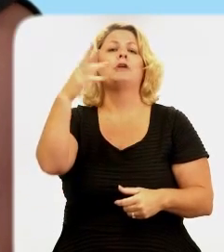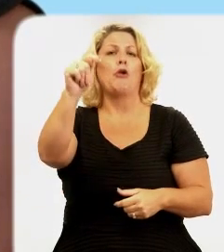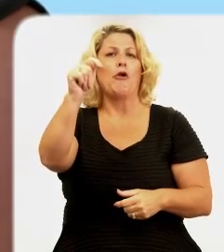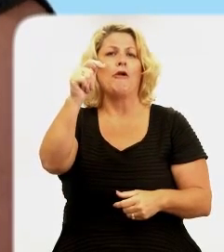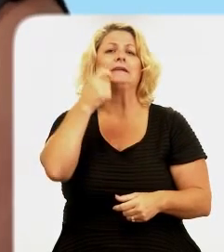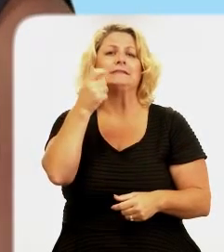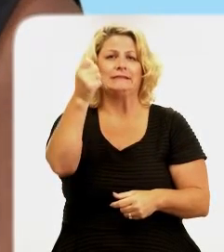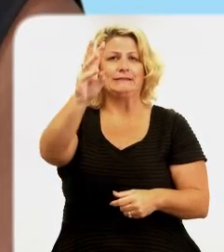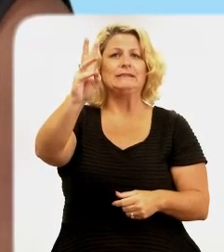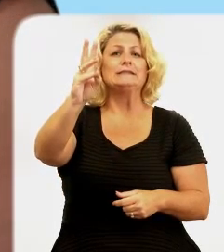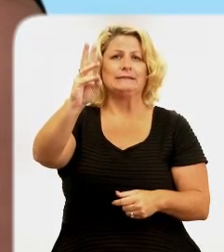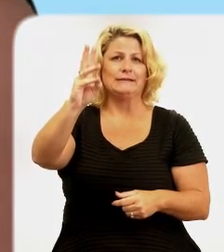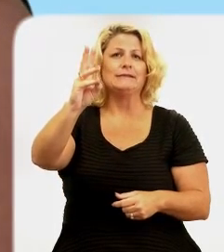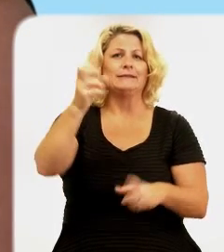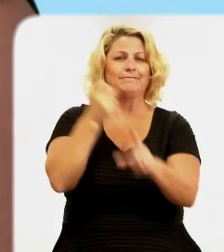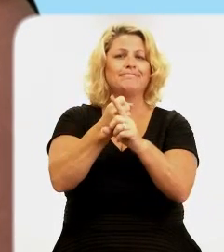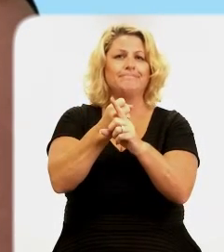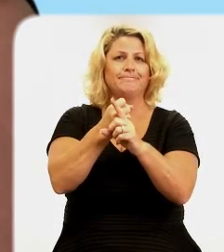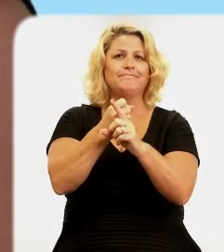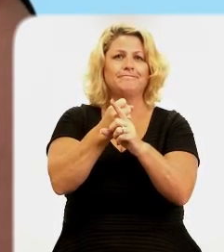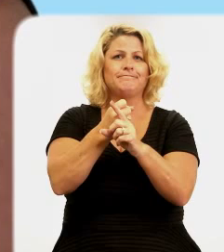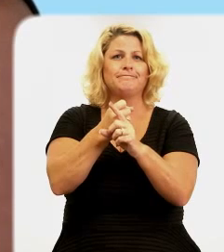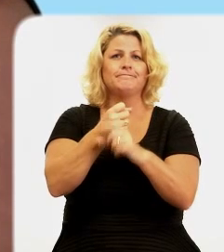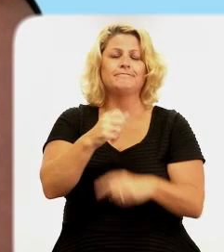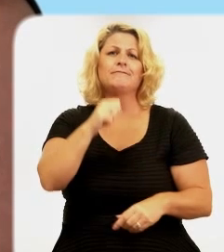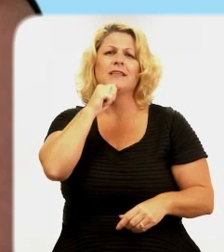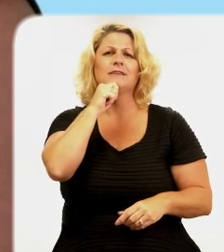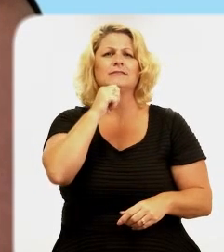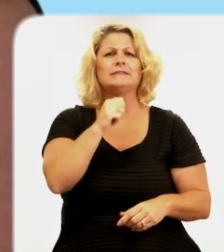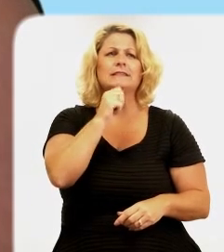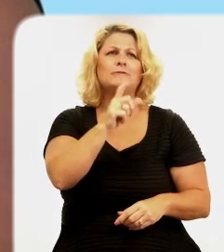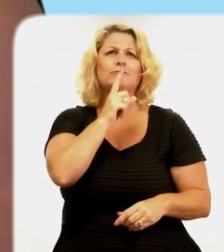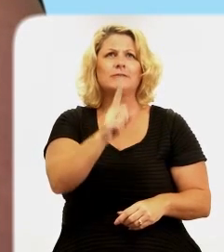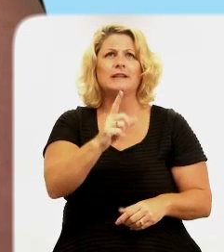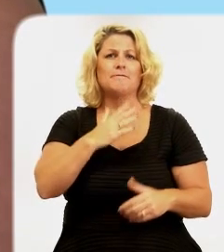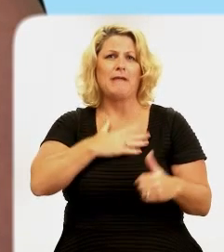injured at 16, so I really wasn't. That wasn't my first